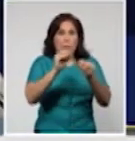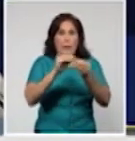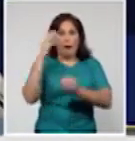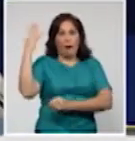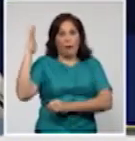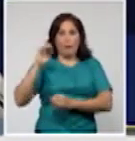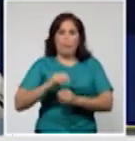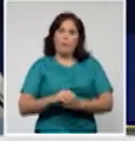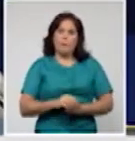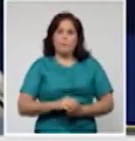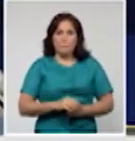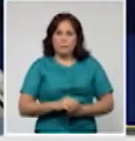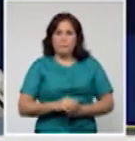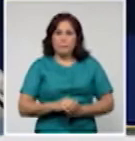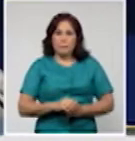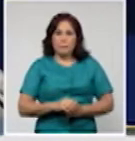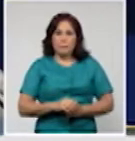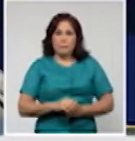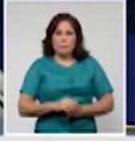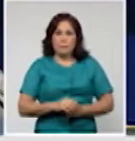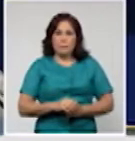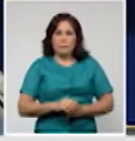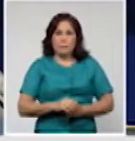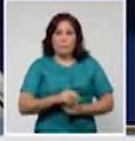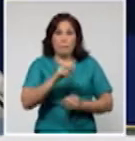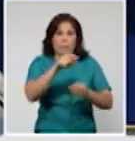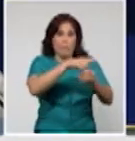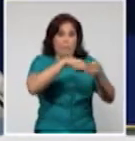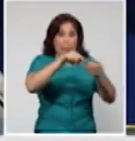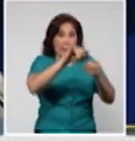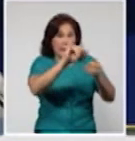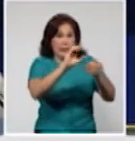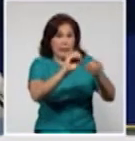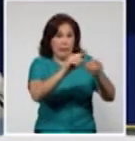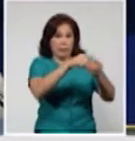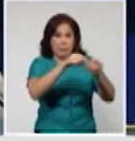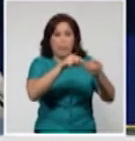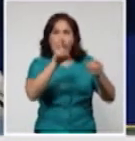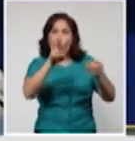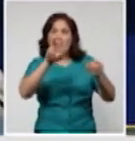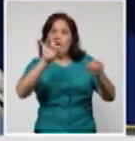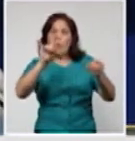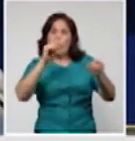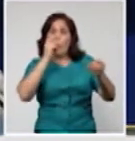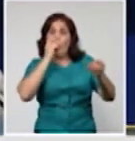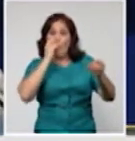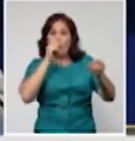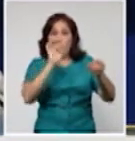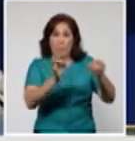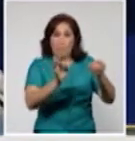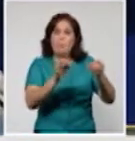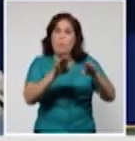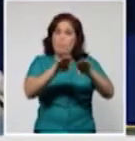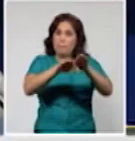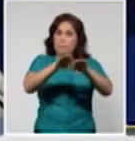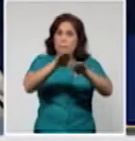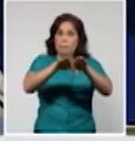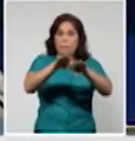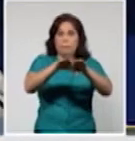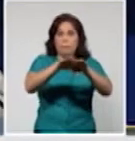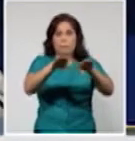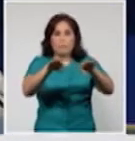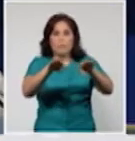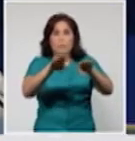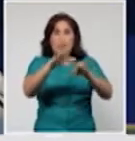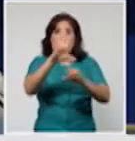while 31 are female, representing 49.8% of all diagnosed cases.